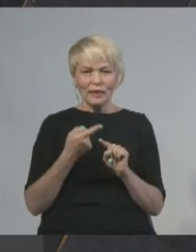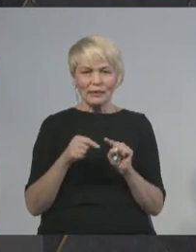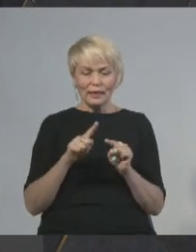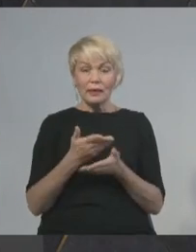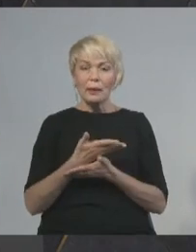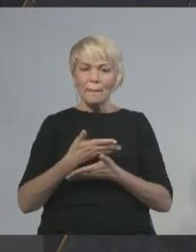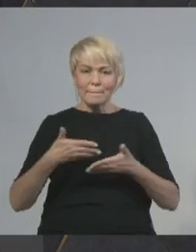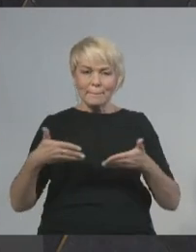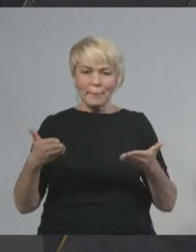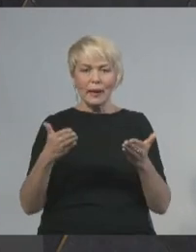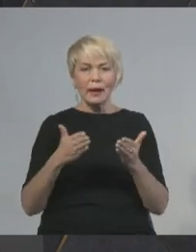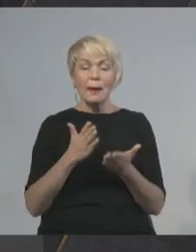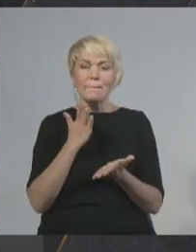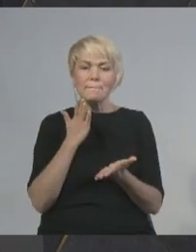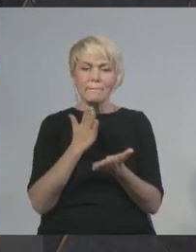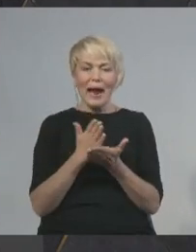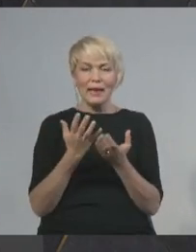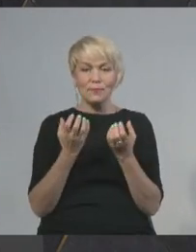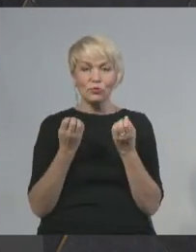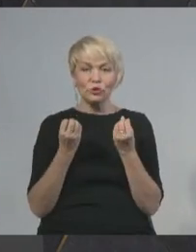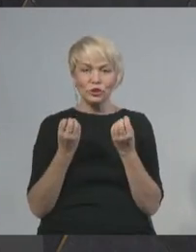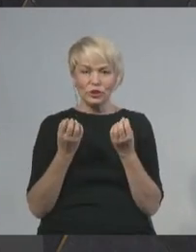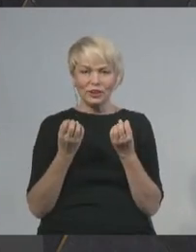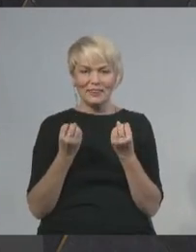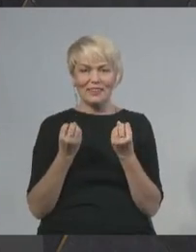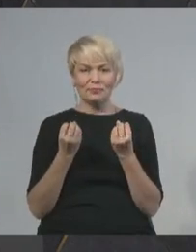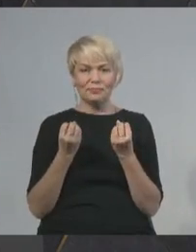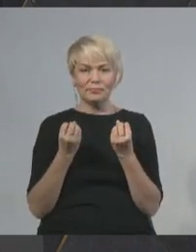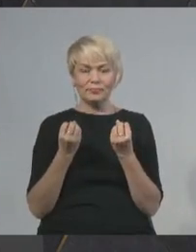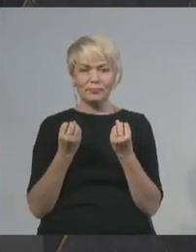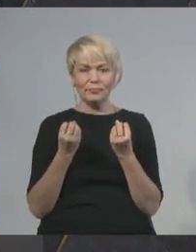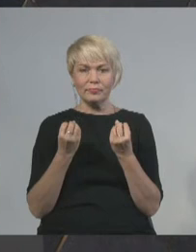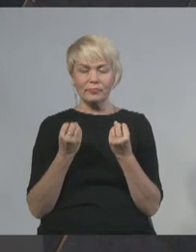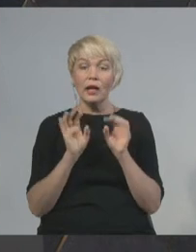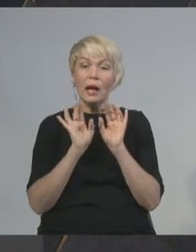that the result that we have